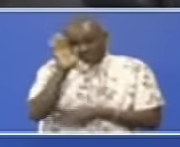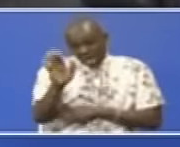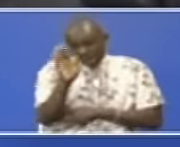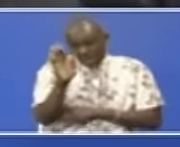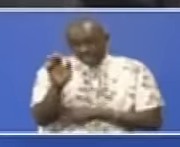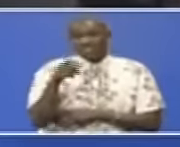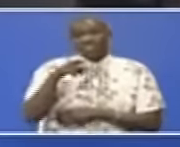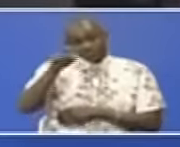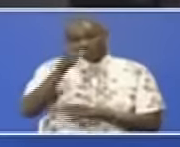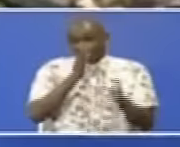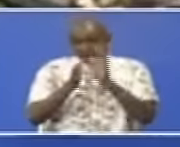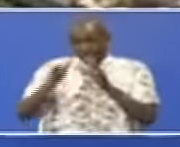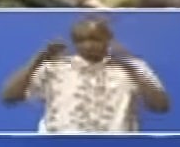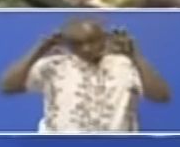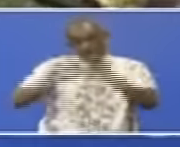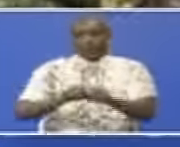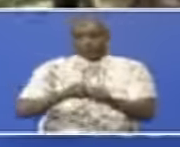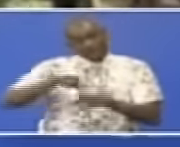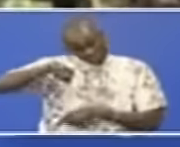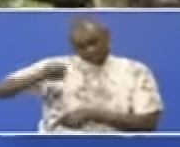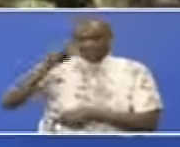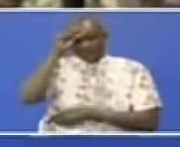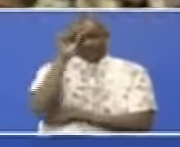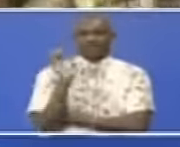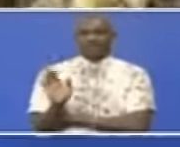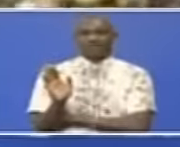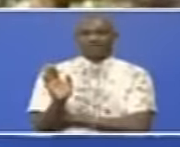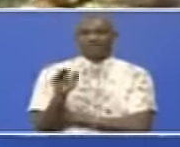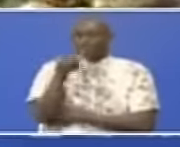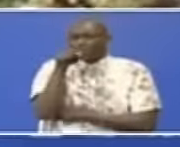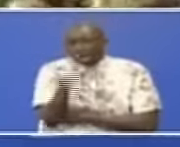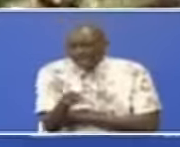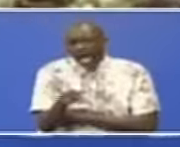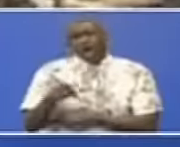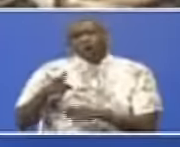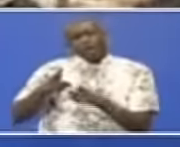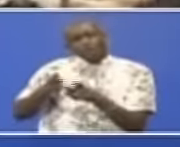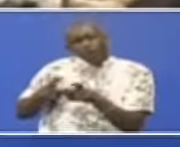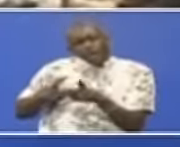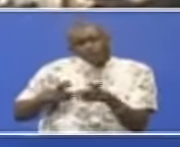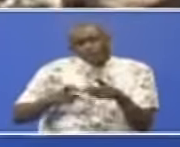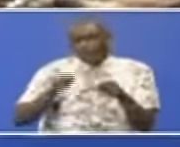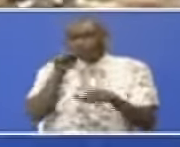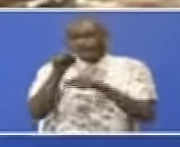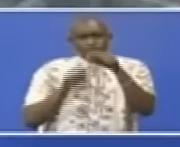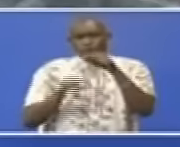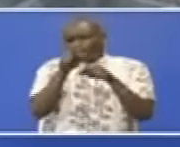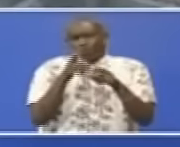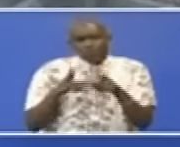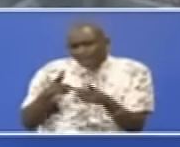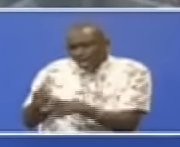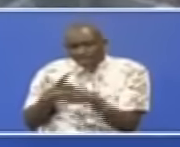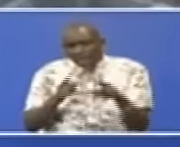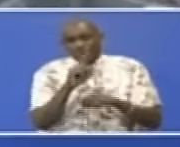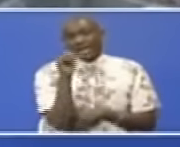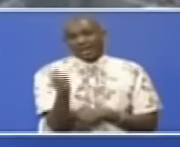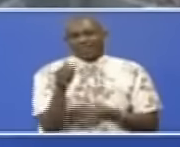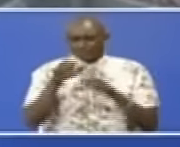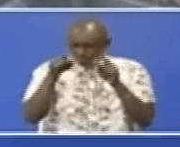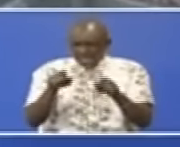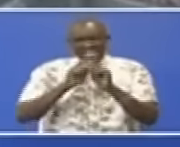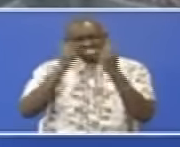Machar of planning a coup to topple his government, setting off a wave of retaliatory attacks that have